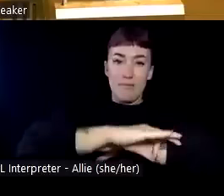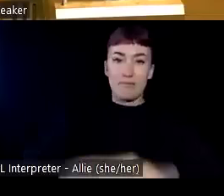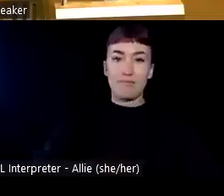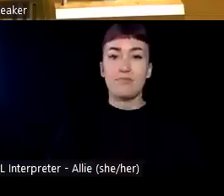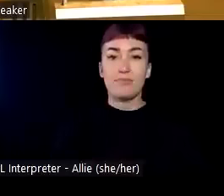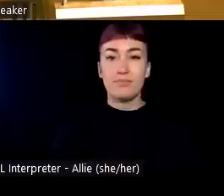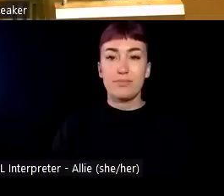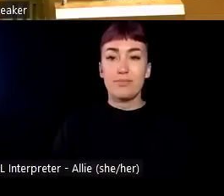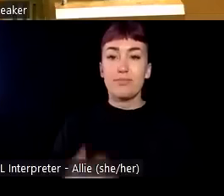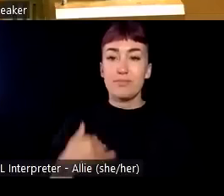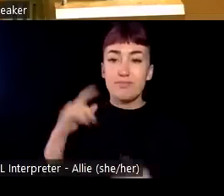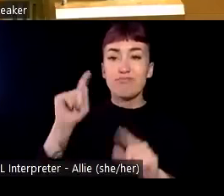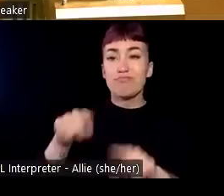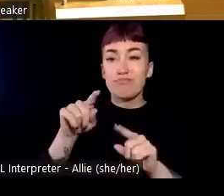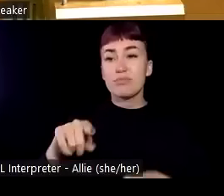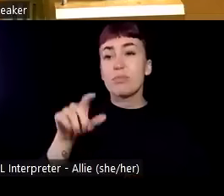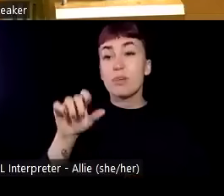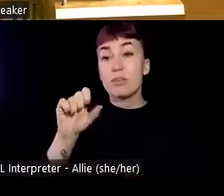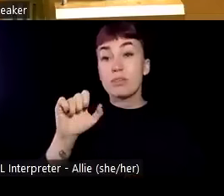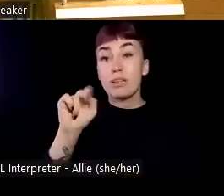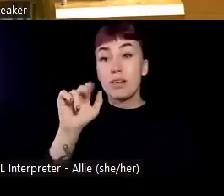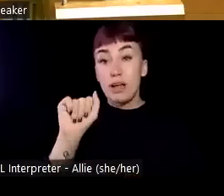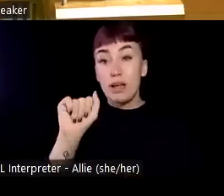I spend a lot of time down in Seneca Lake.